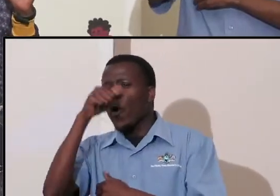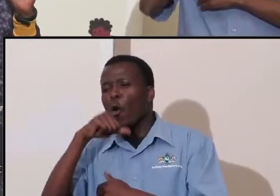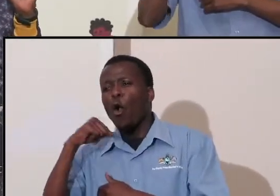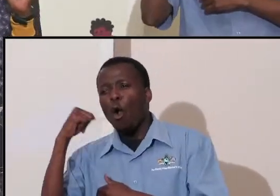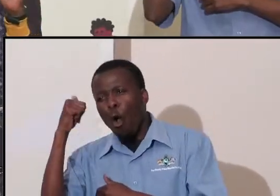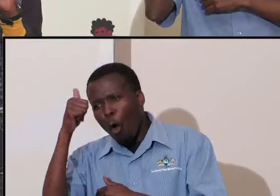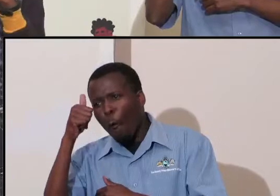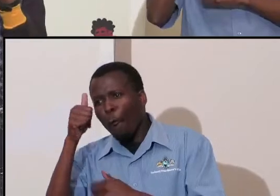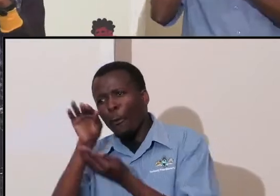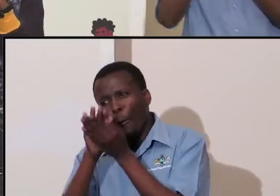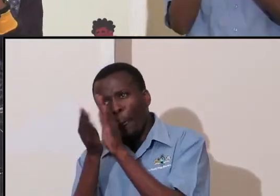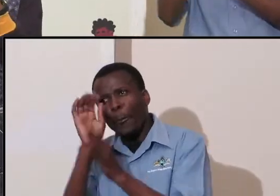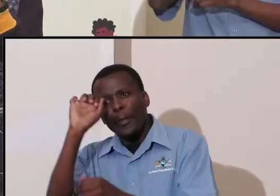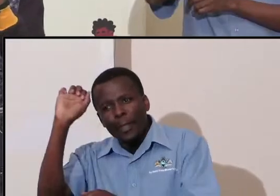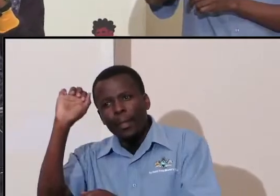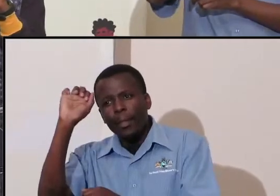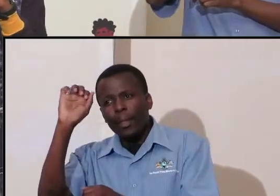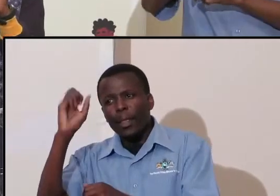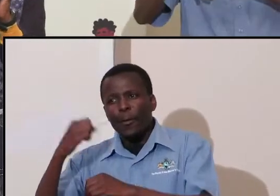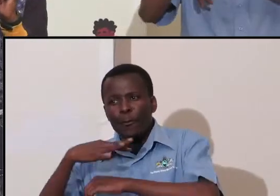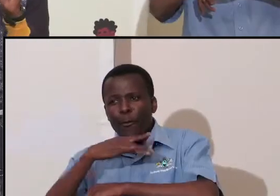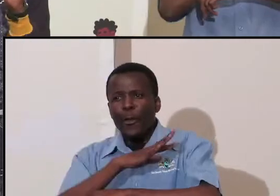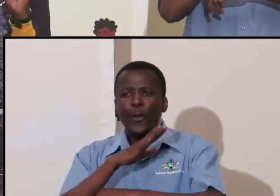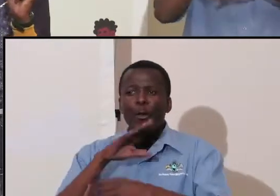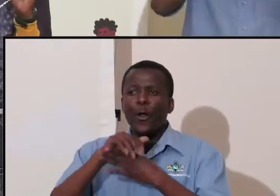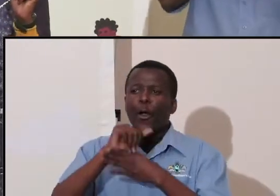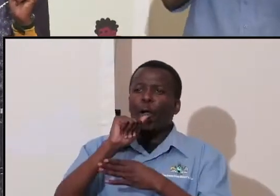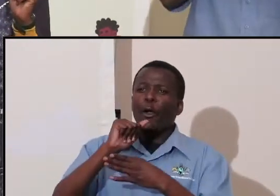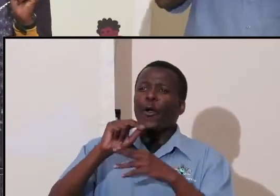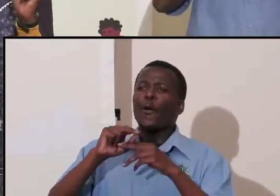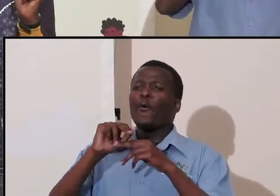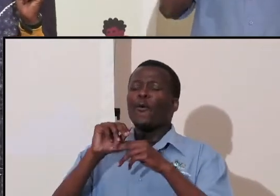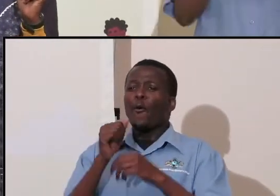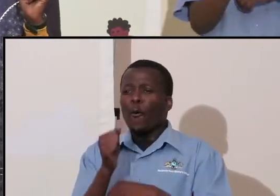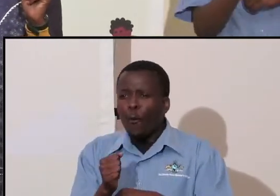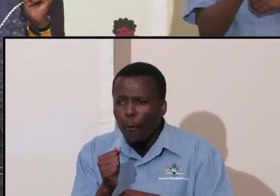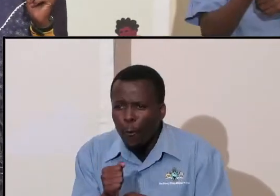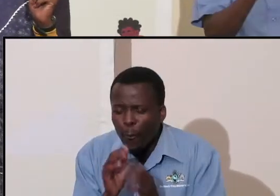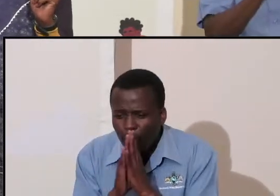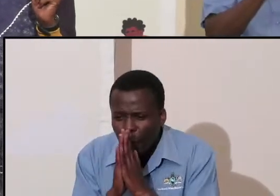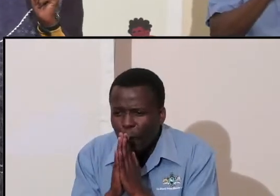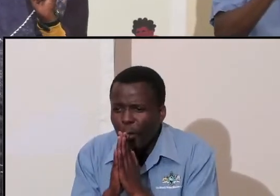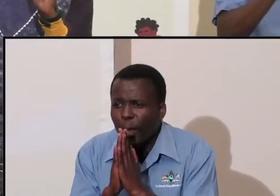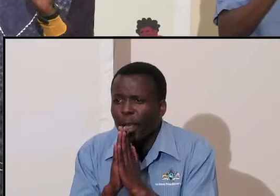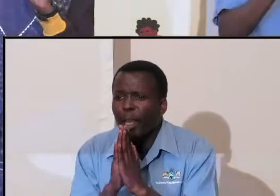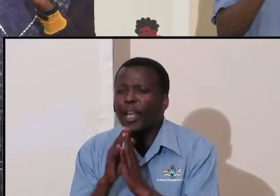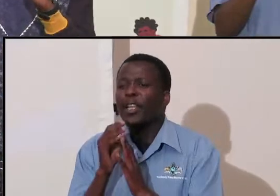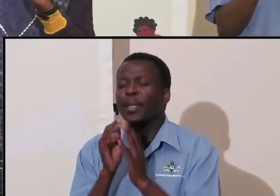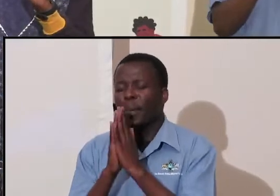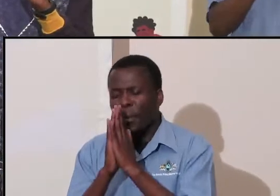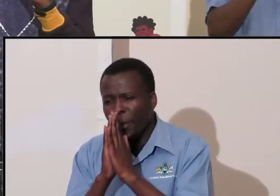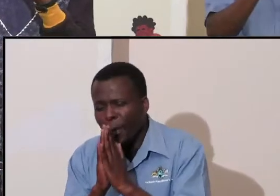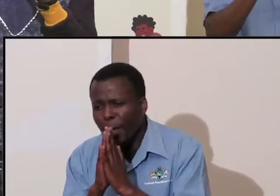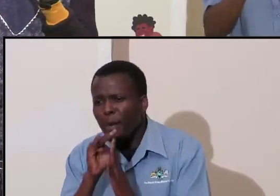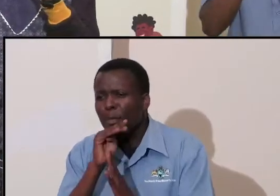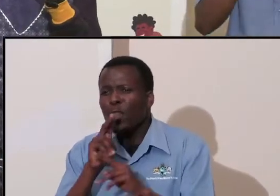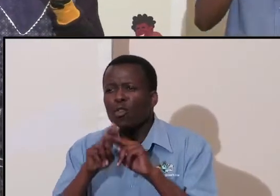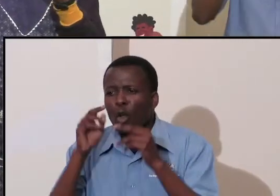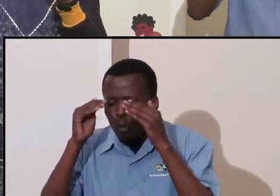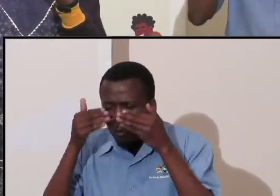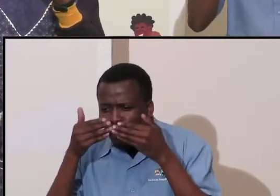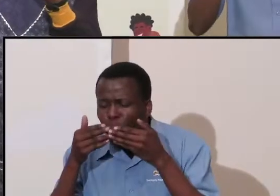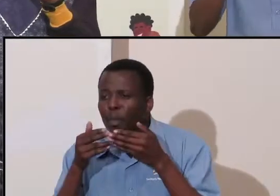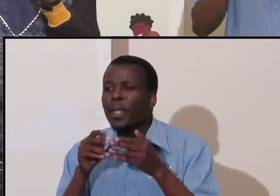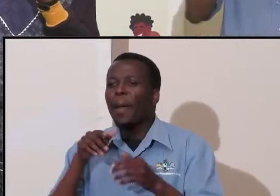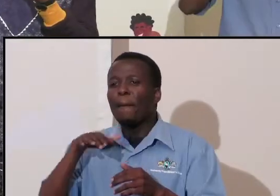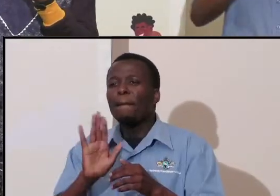lokufaka ekhathi nje ukuthi umuntu unakathandaza so ungetulu kwa40 awuthuli nje ulibale ukucimeda. Uyaliphekeletela ngabe oh